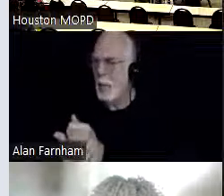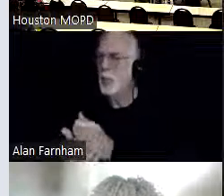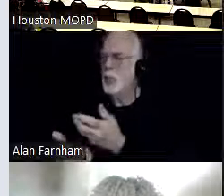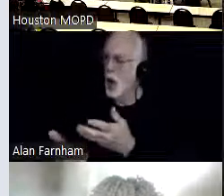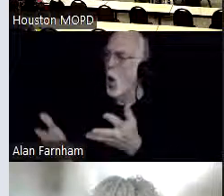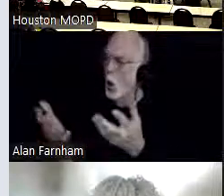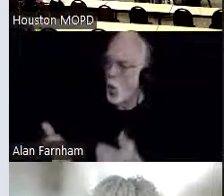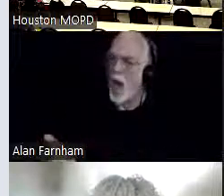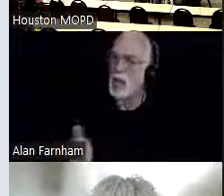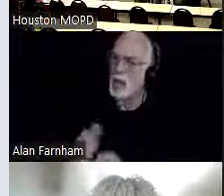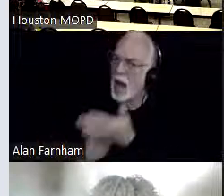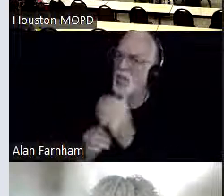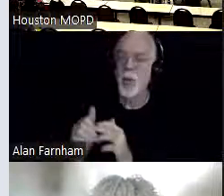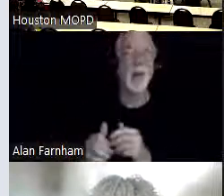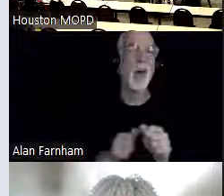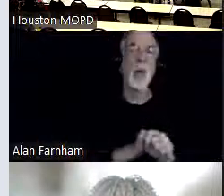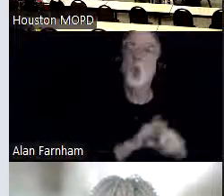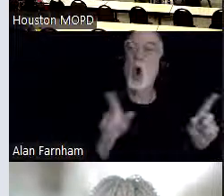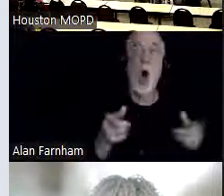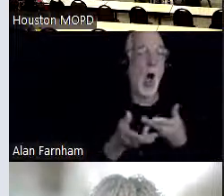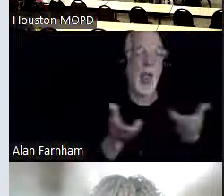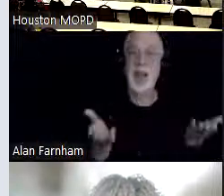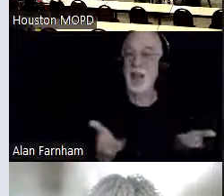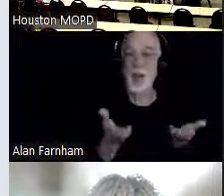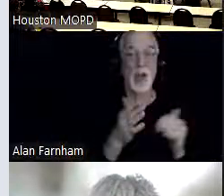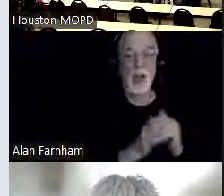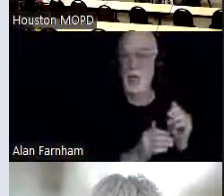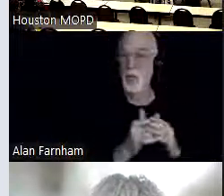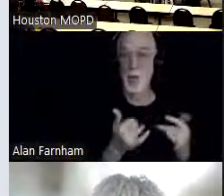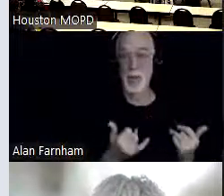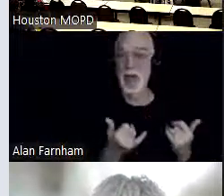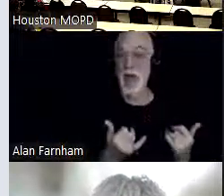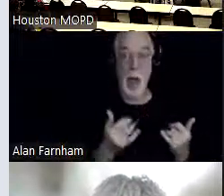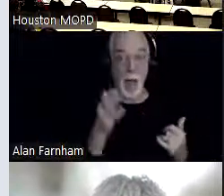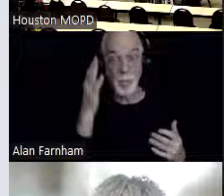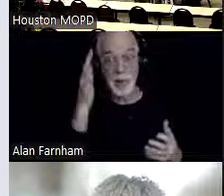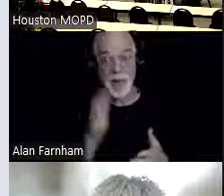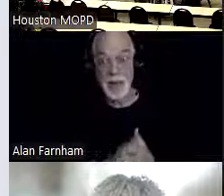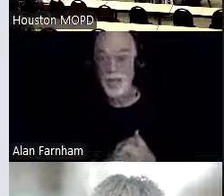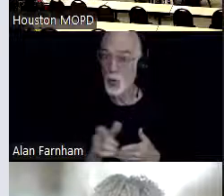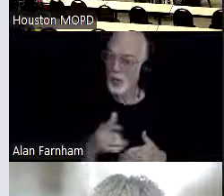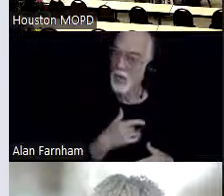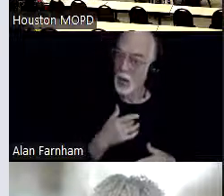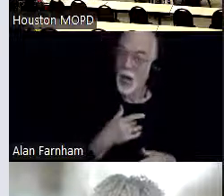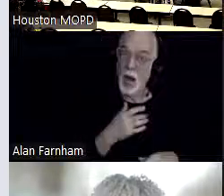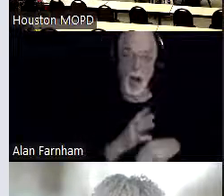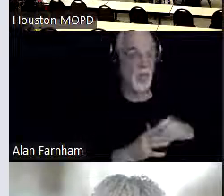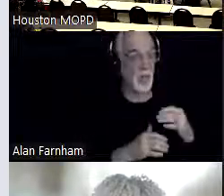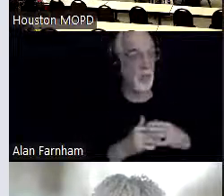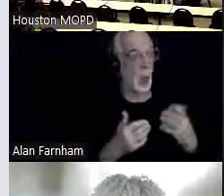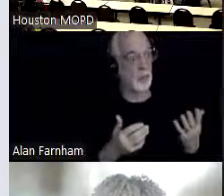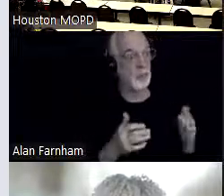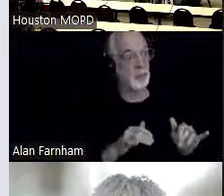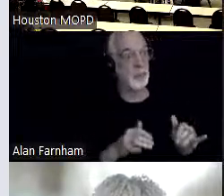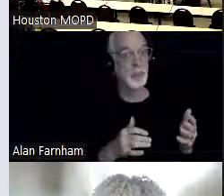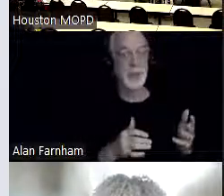comfortable. We are all comfortable in this room. I believe we have a comfort level. We have to come out